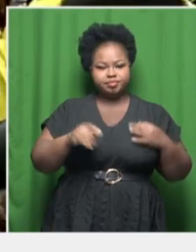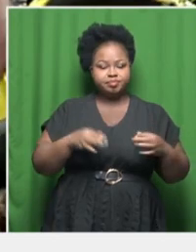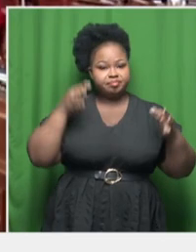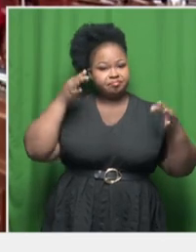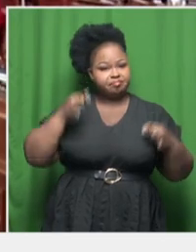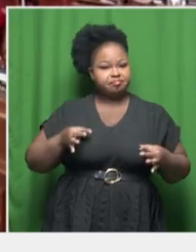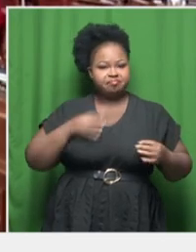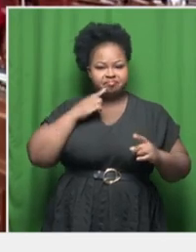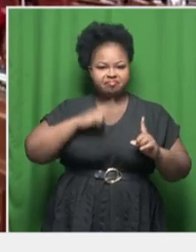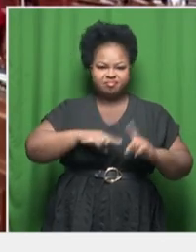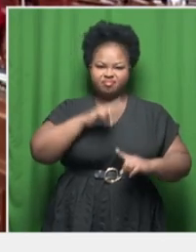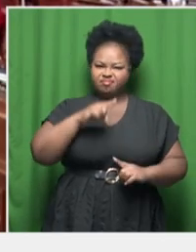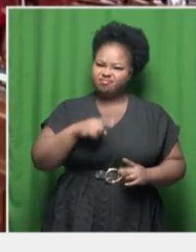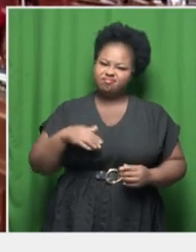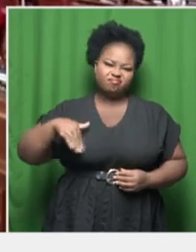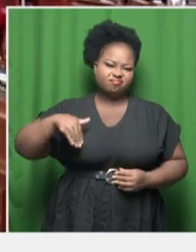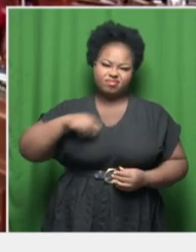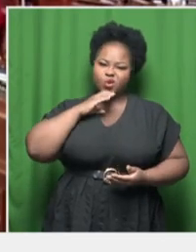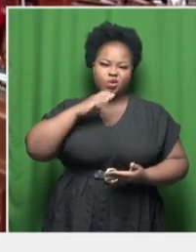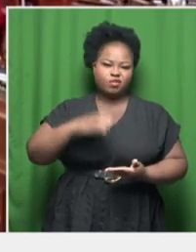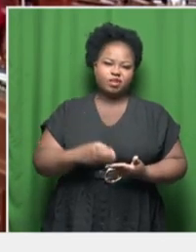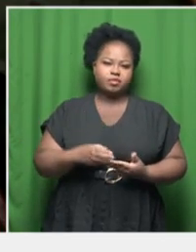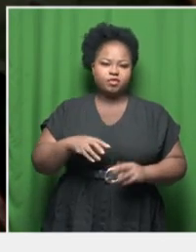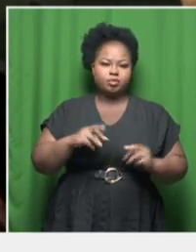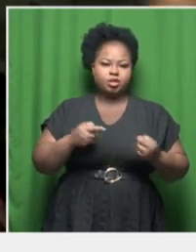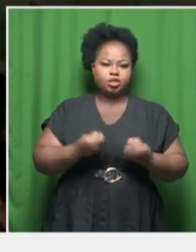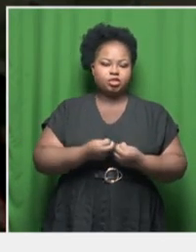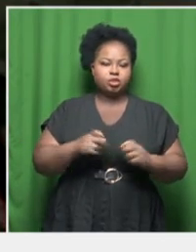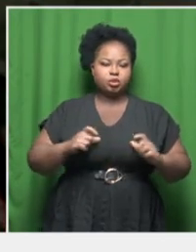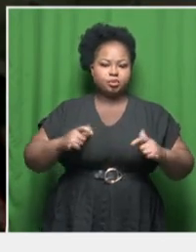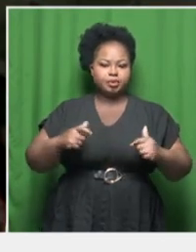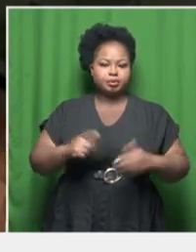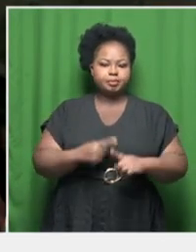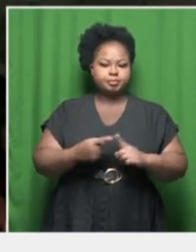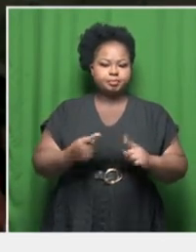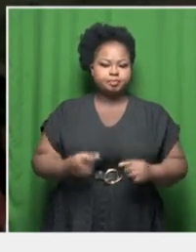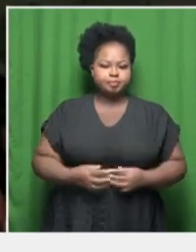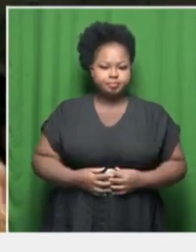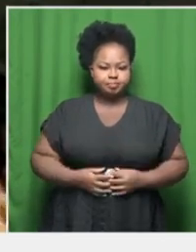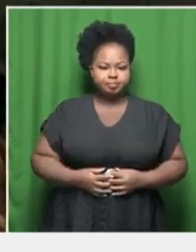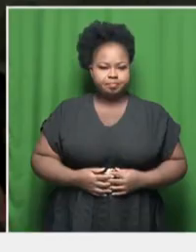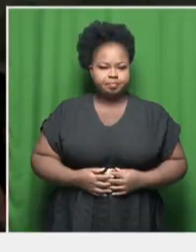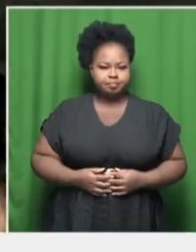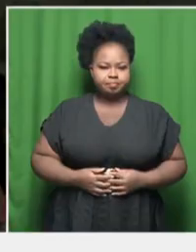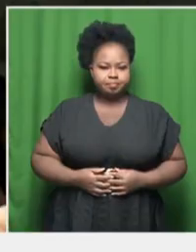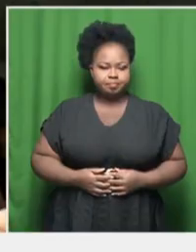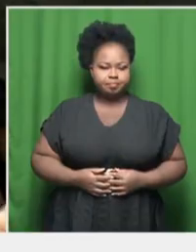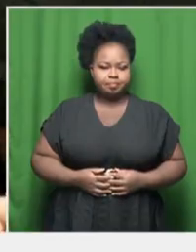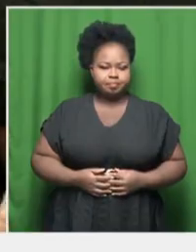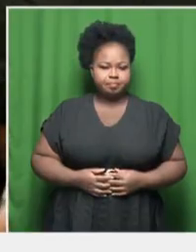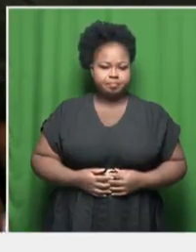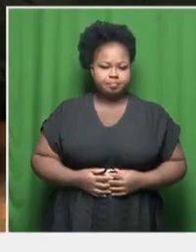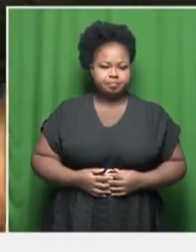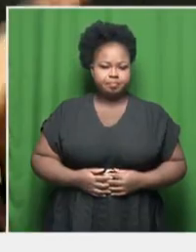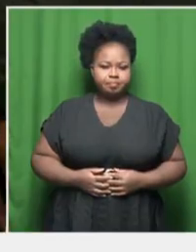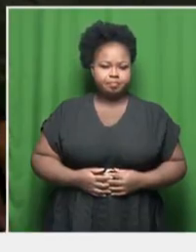decision to oust Ntombela is yet to be confirmed by the party's National Executive Committee.